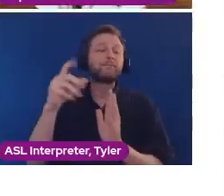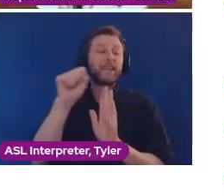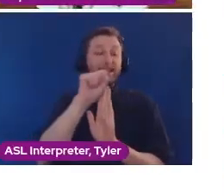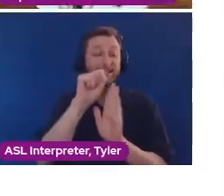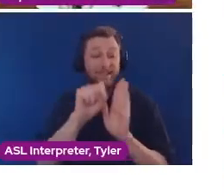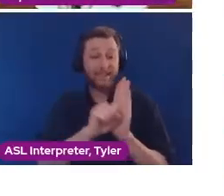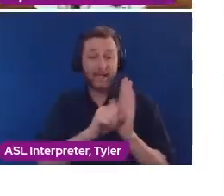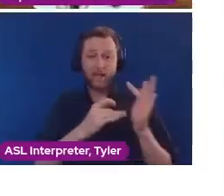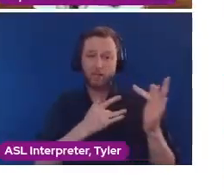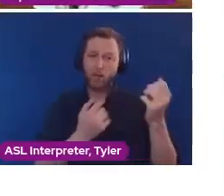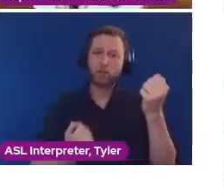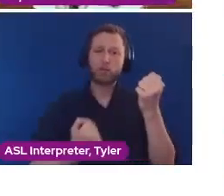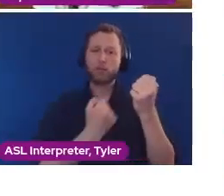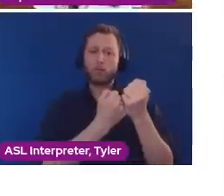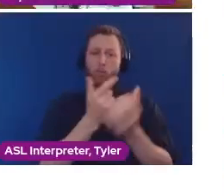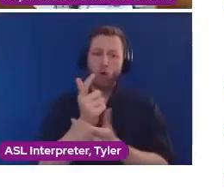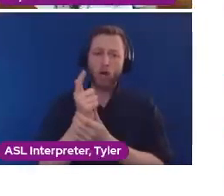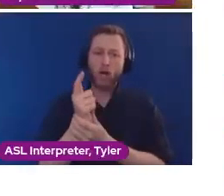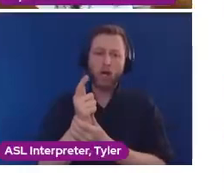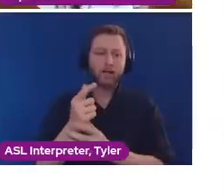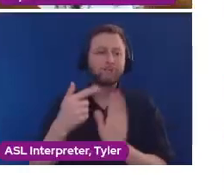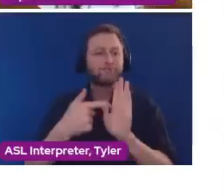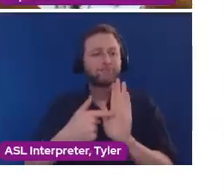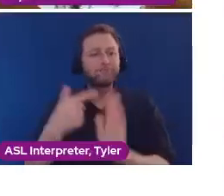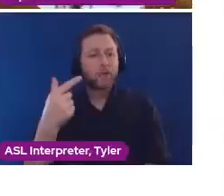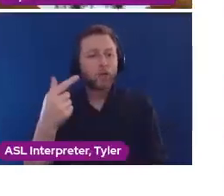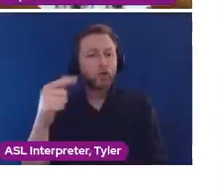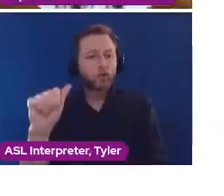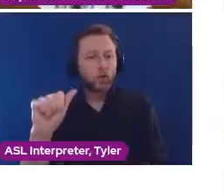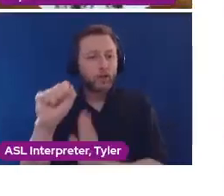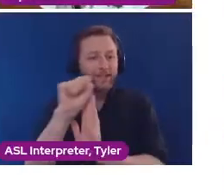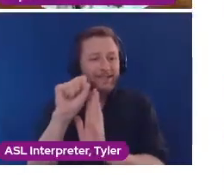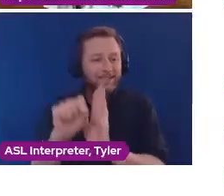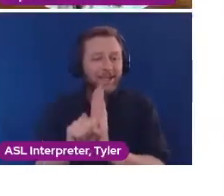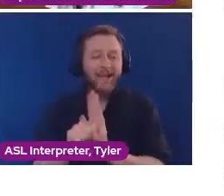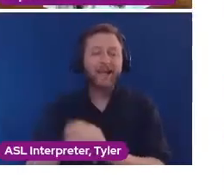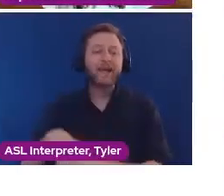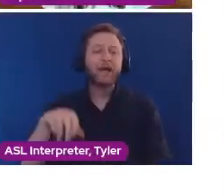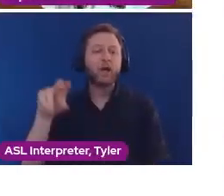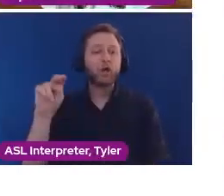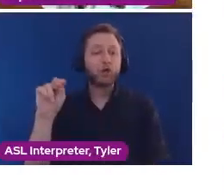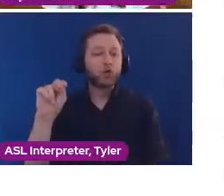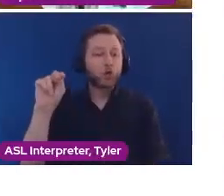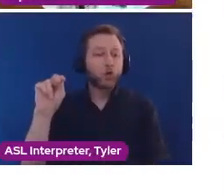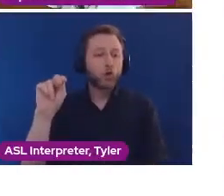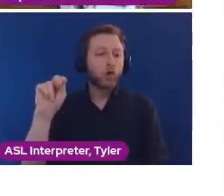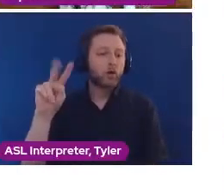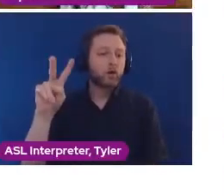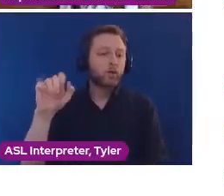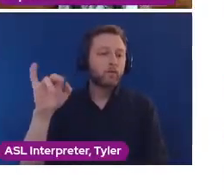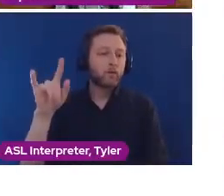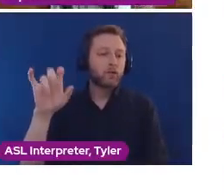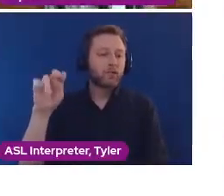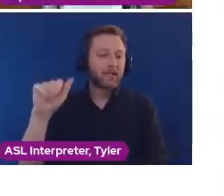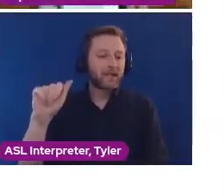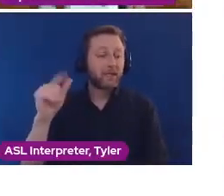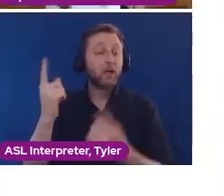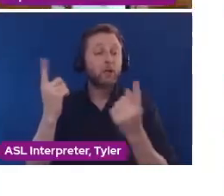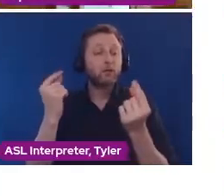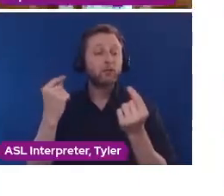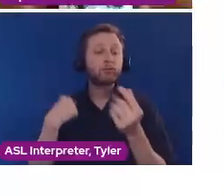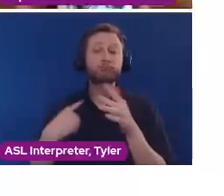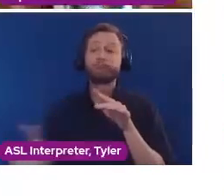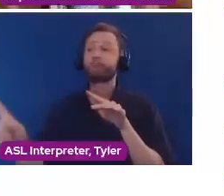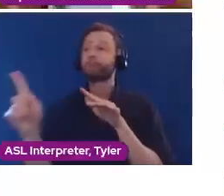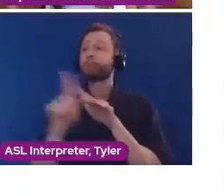Carolina, Virginia, etc., where you can just show up and get a gun more easily than you can